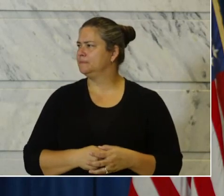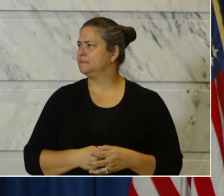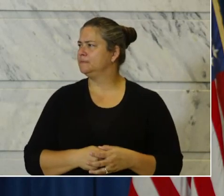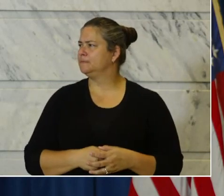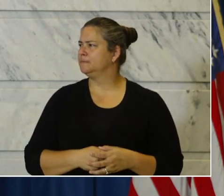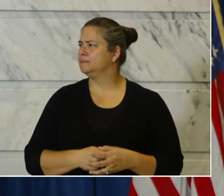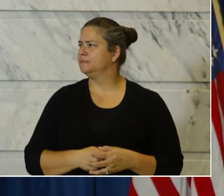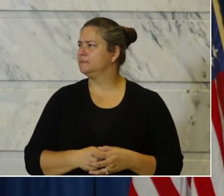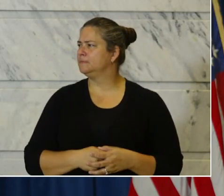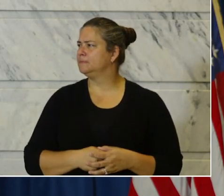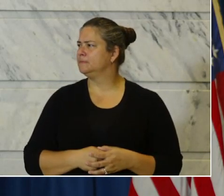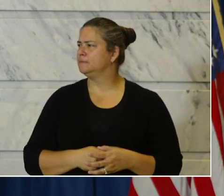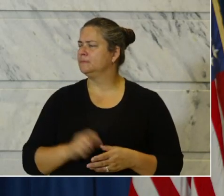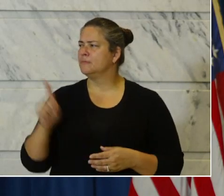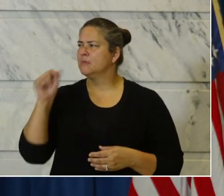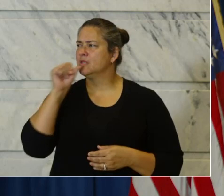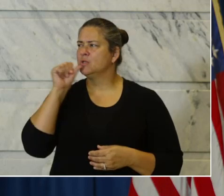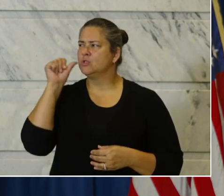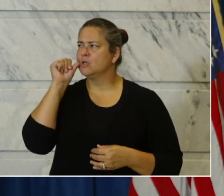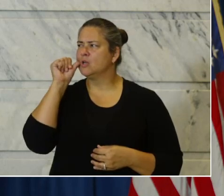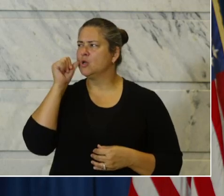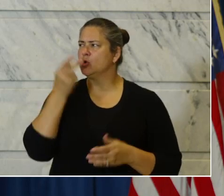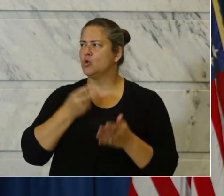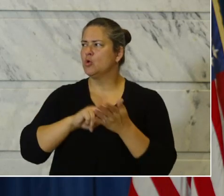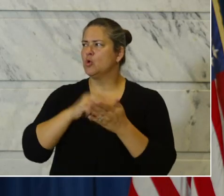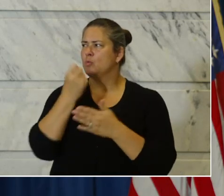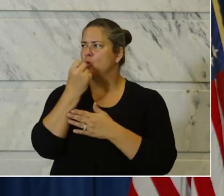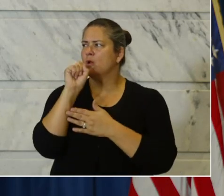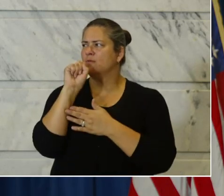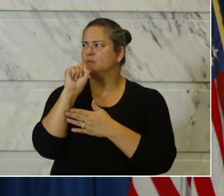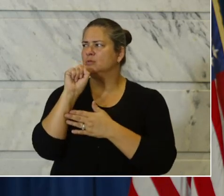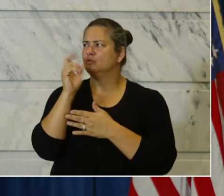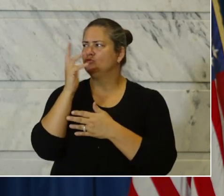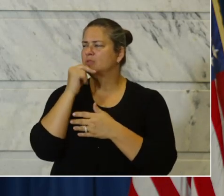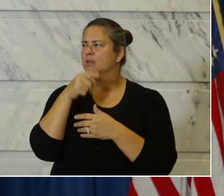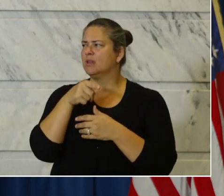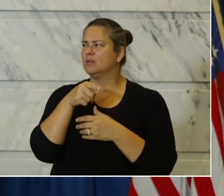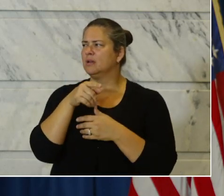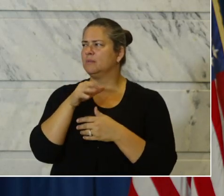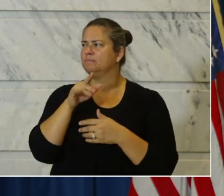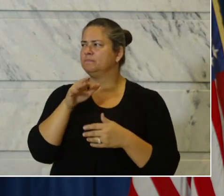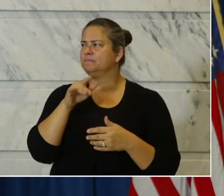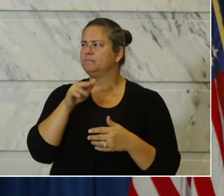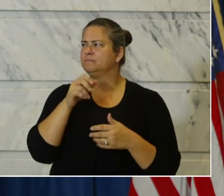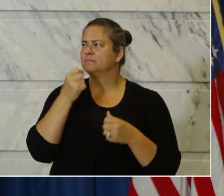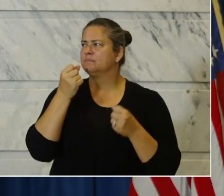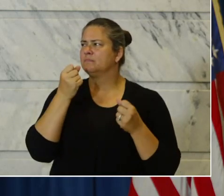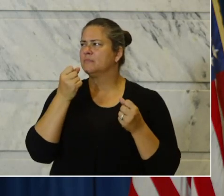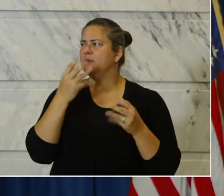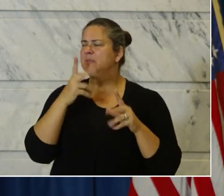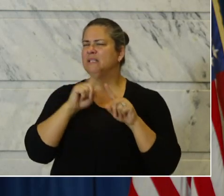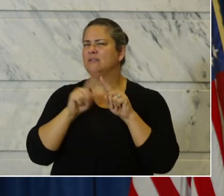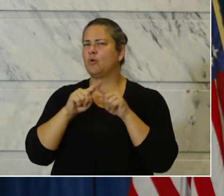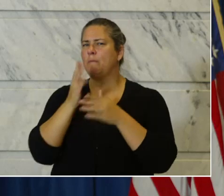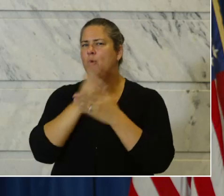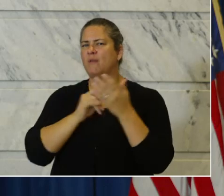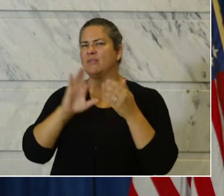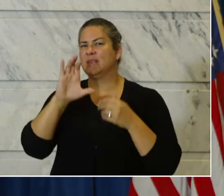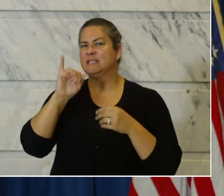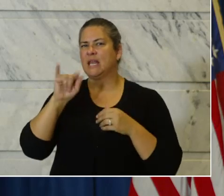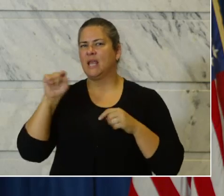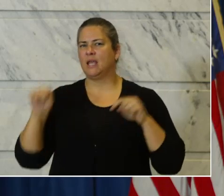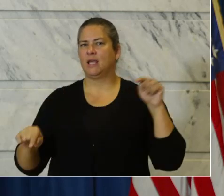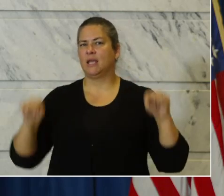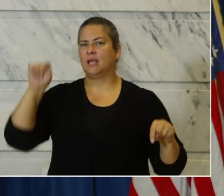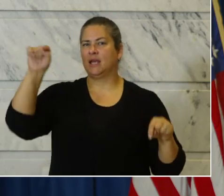Yesterday we saw that protesters were pretty mobile in their march, hitting a lot of different parts of the city. And